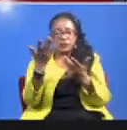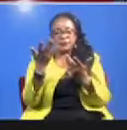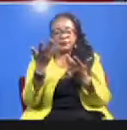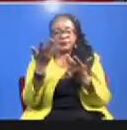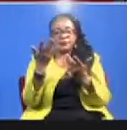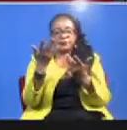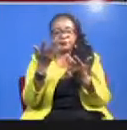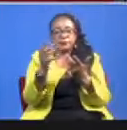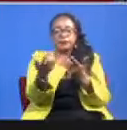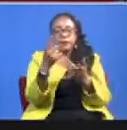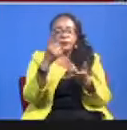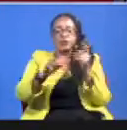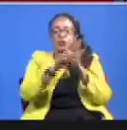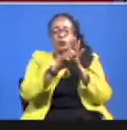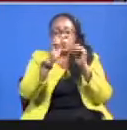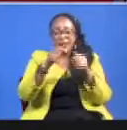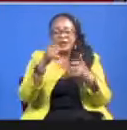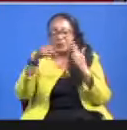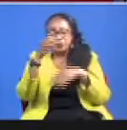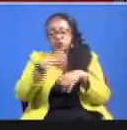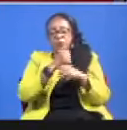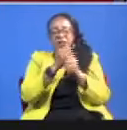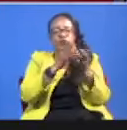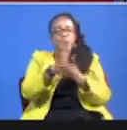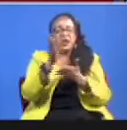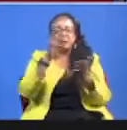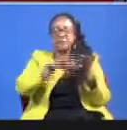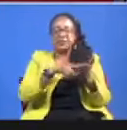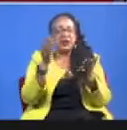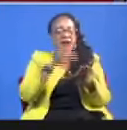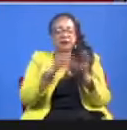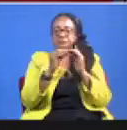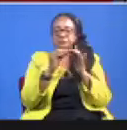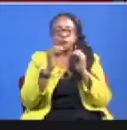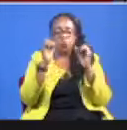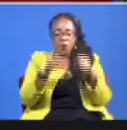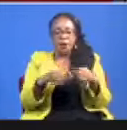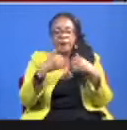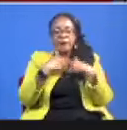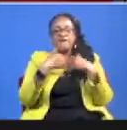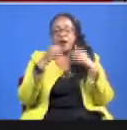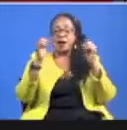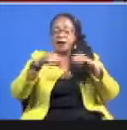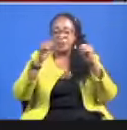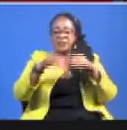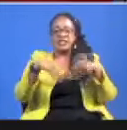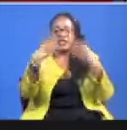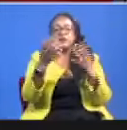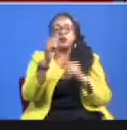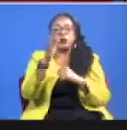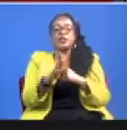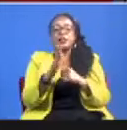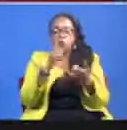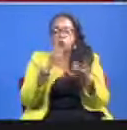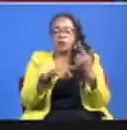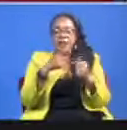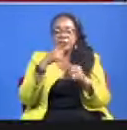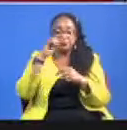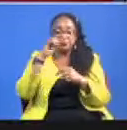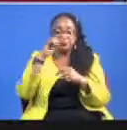should insist is, what do we learn about what laws we can pass to ensure that there's no repeat or something like this? That you can actually have